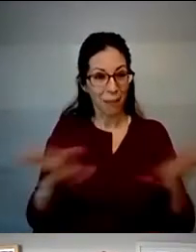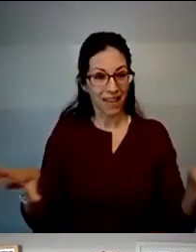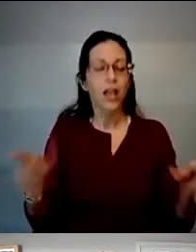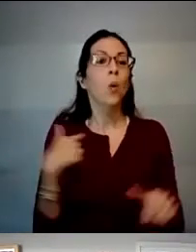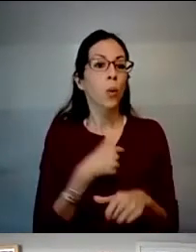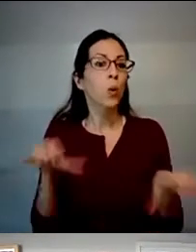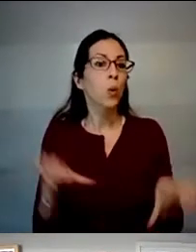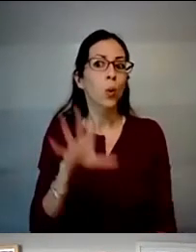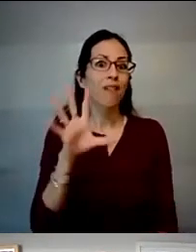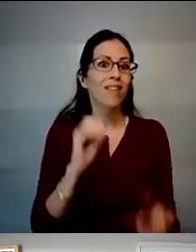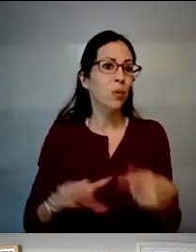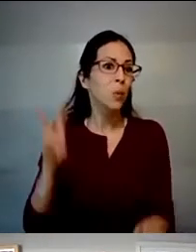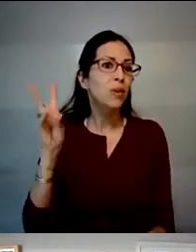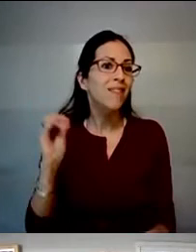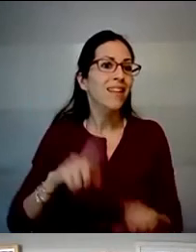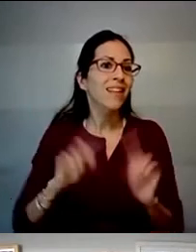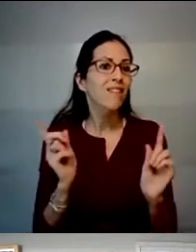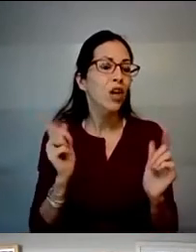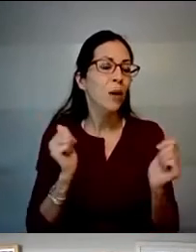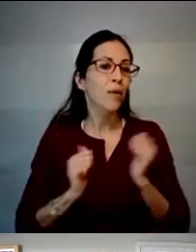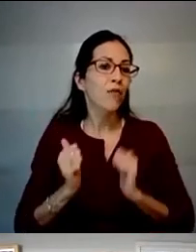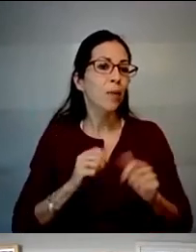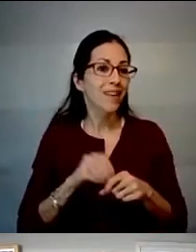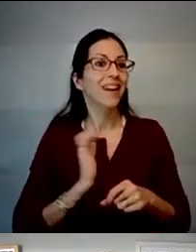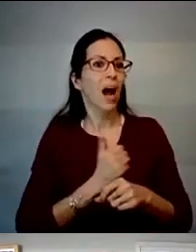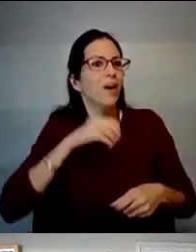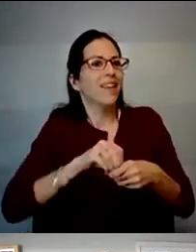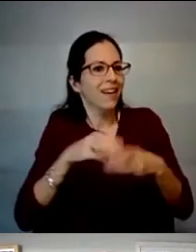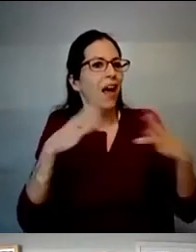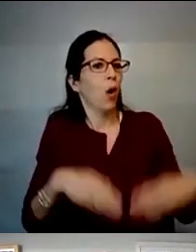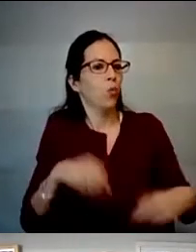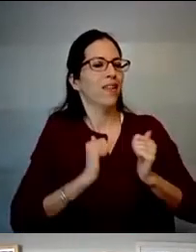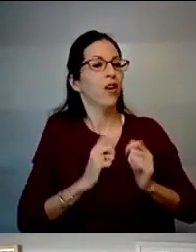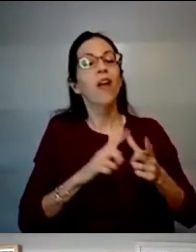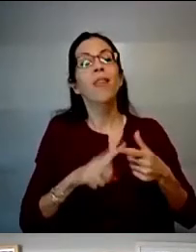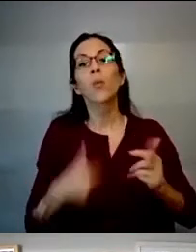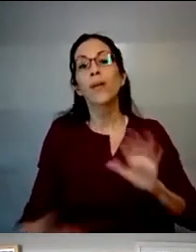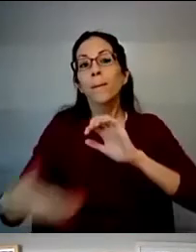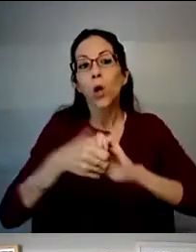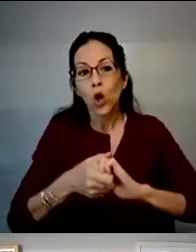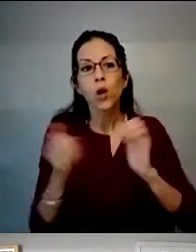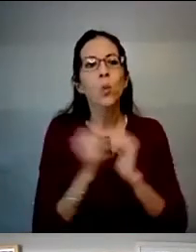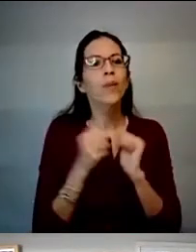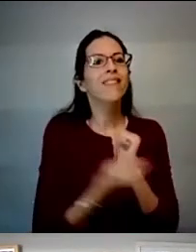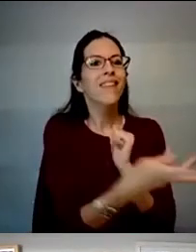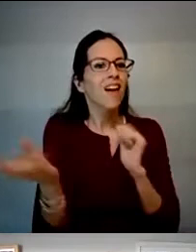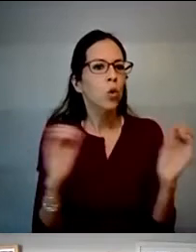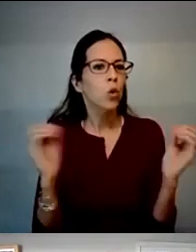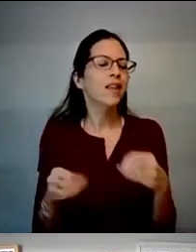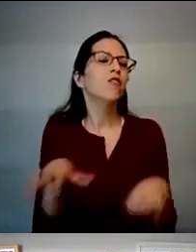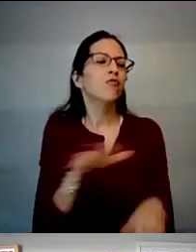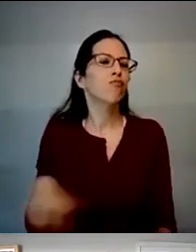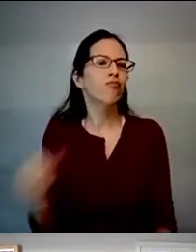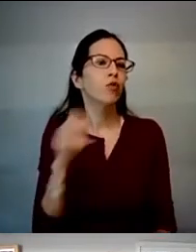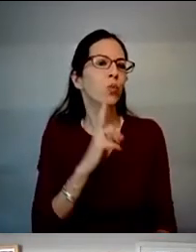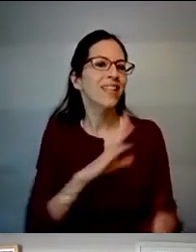performances in our in-house theater, and then we also partner with a number of organizations across the Twin Cities to present work.